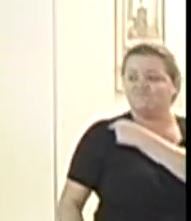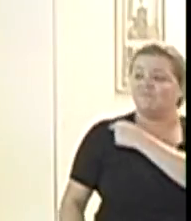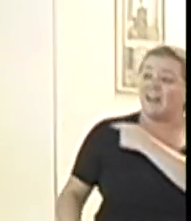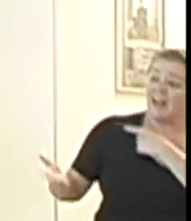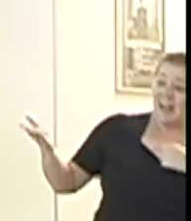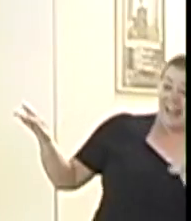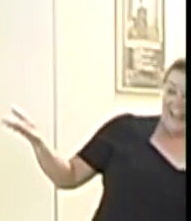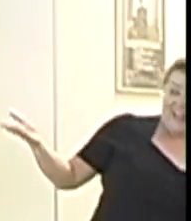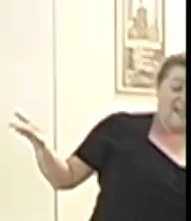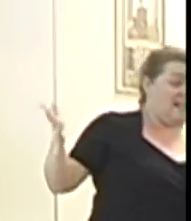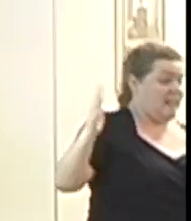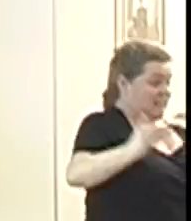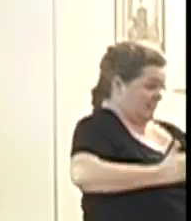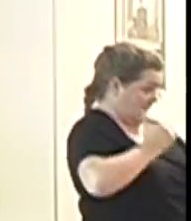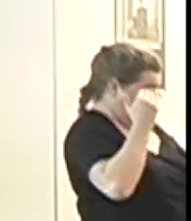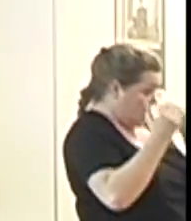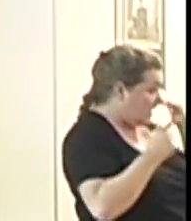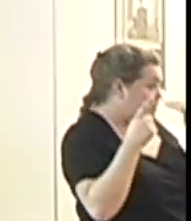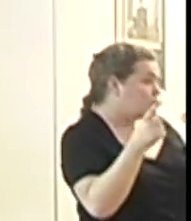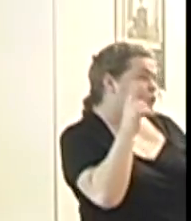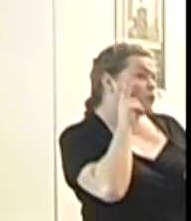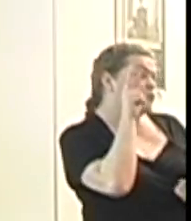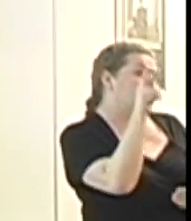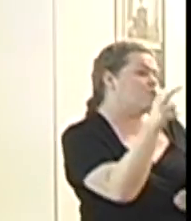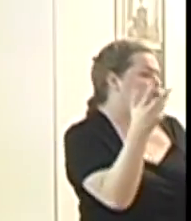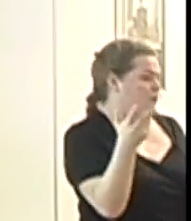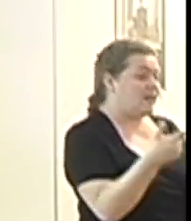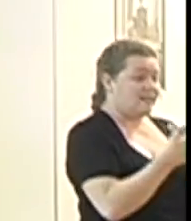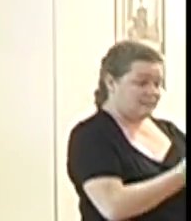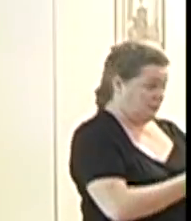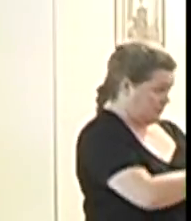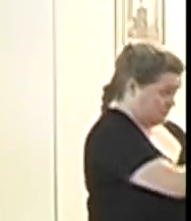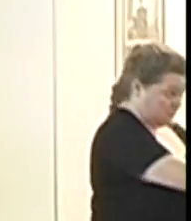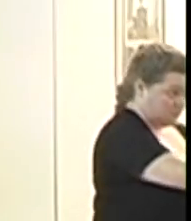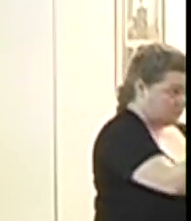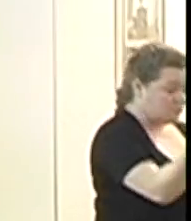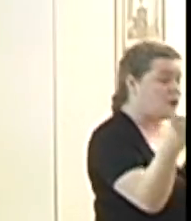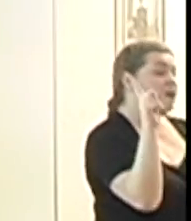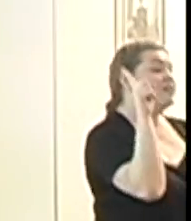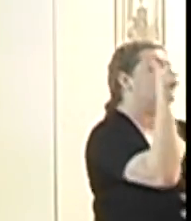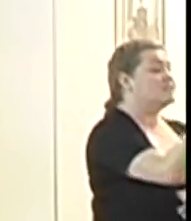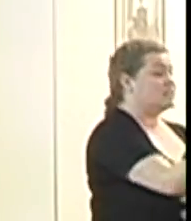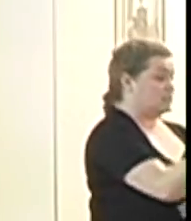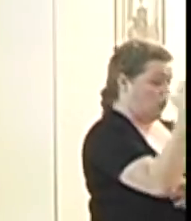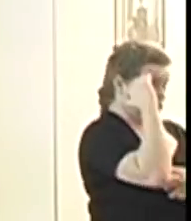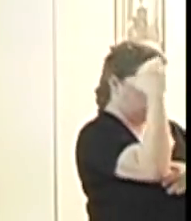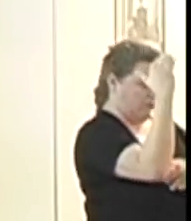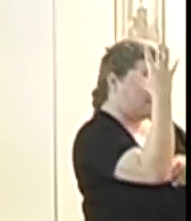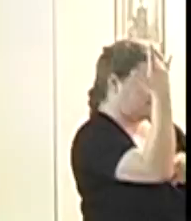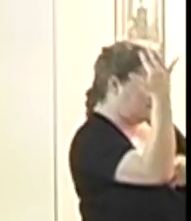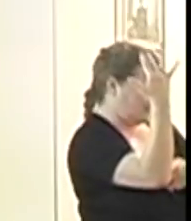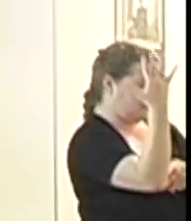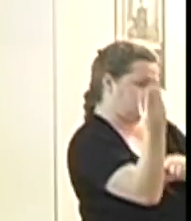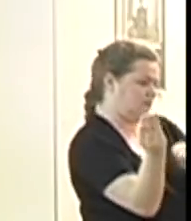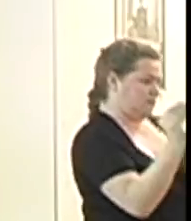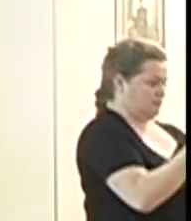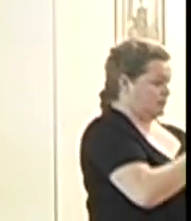look at adults, we see that if I asked you to write with your non-dominant hand, you would